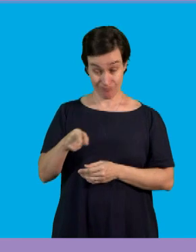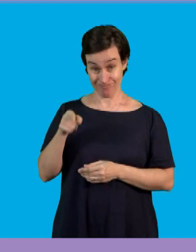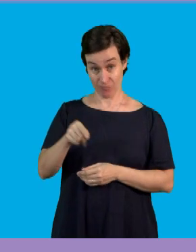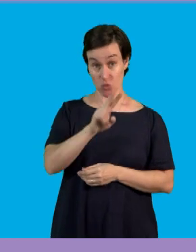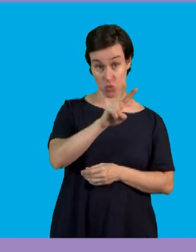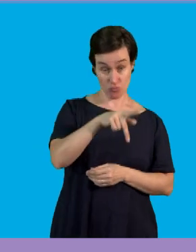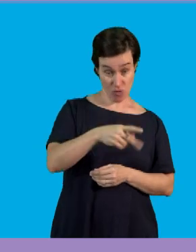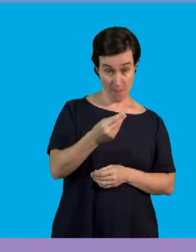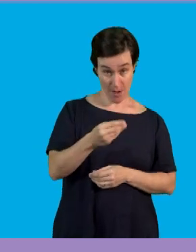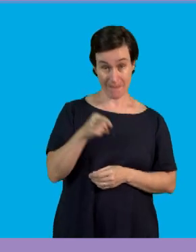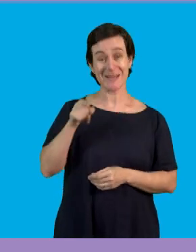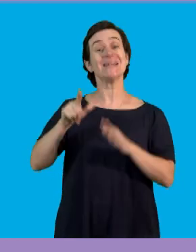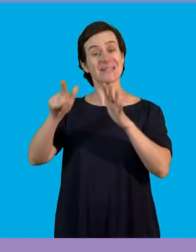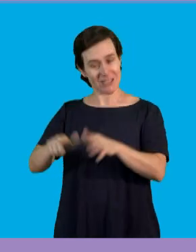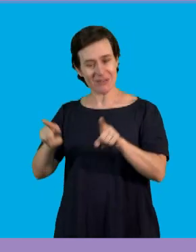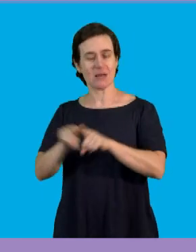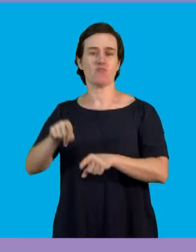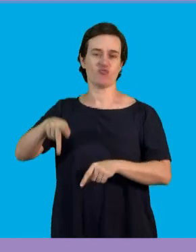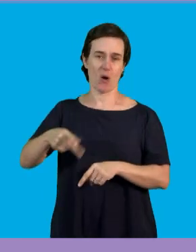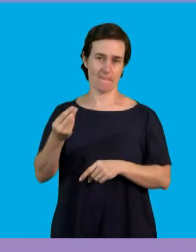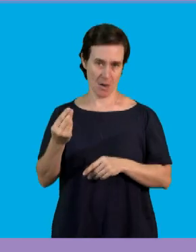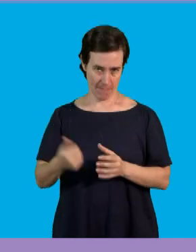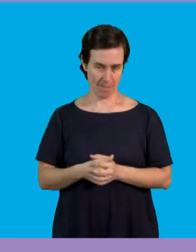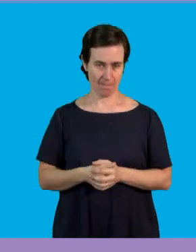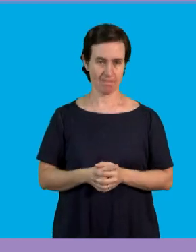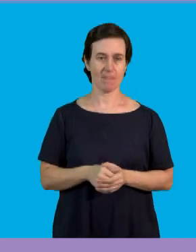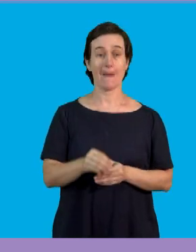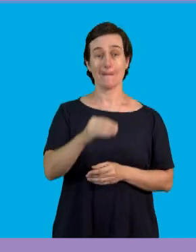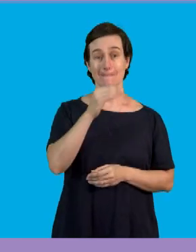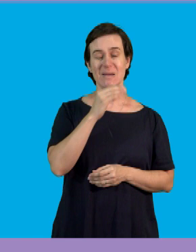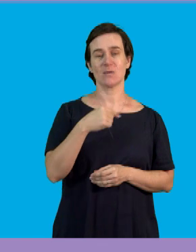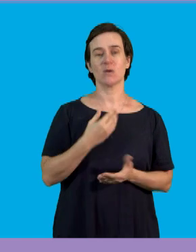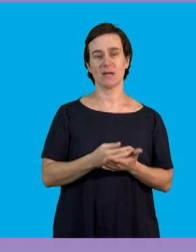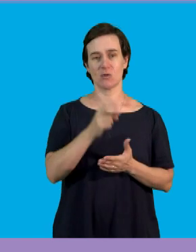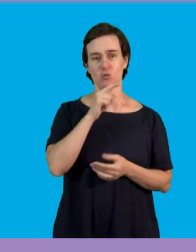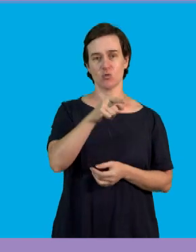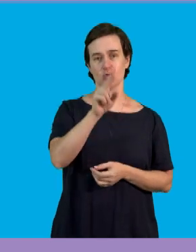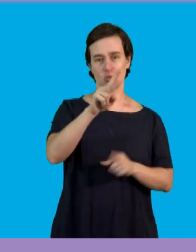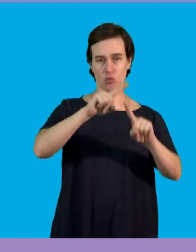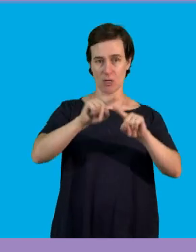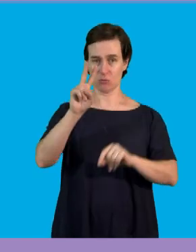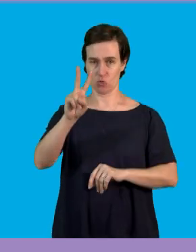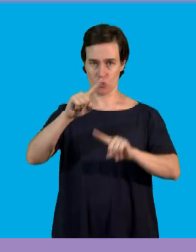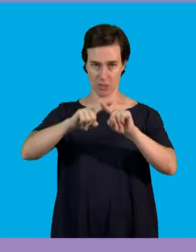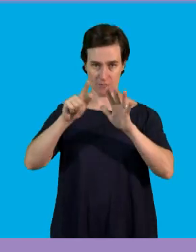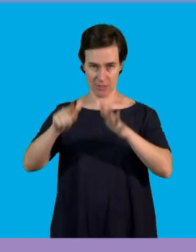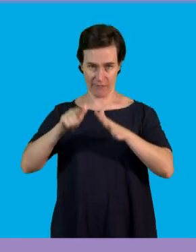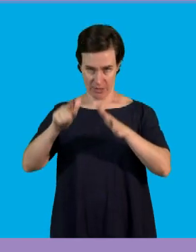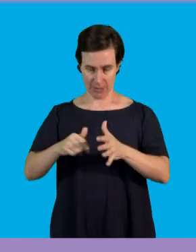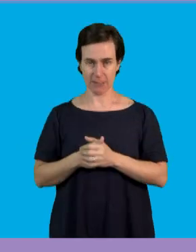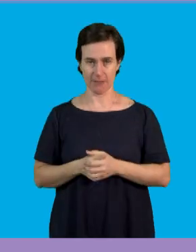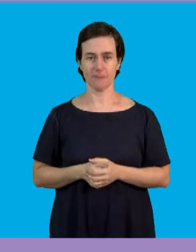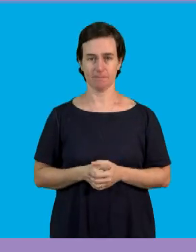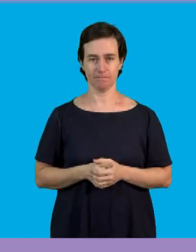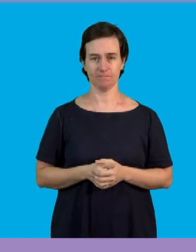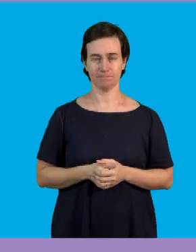number, 17 is a prime number. So that means that we are going to keep it like that. So this is